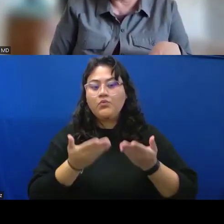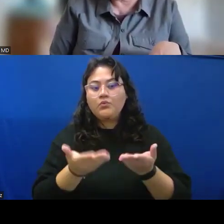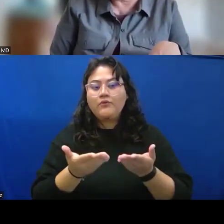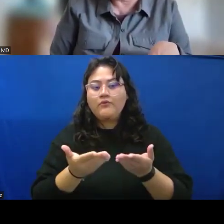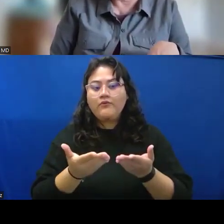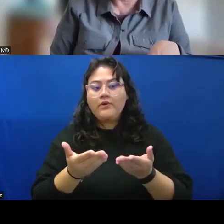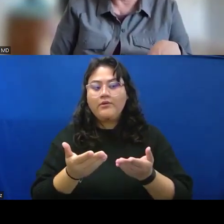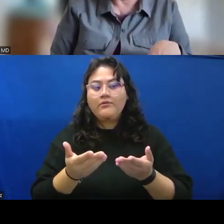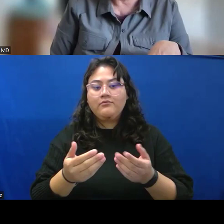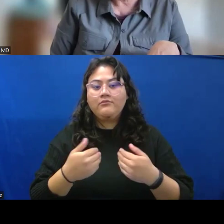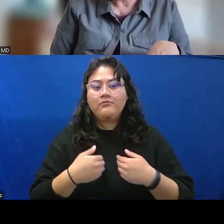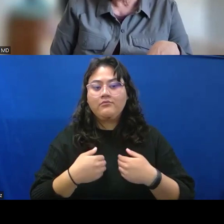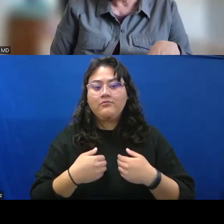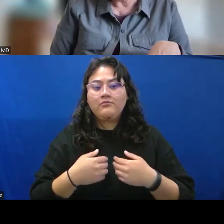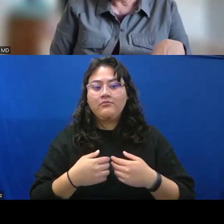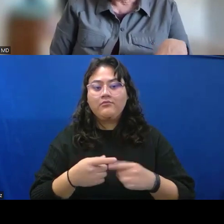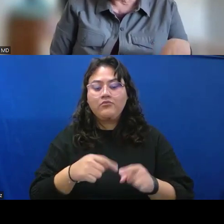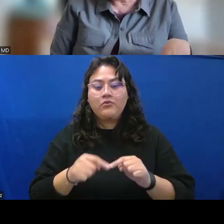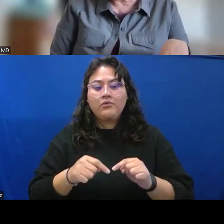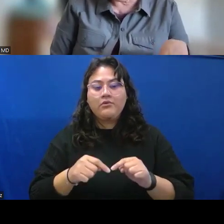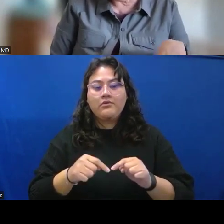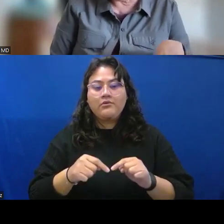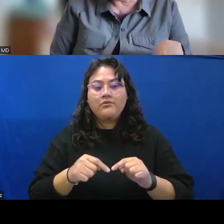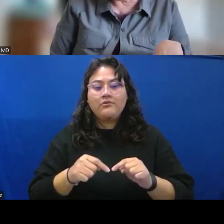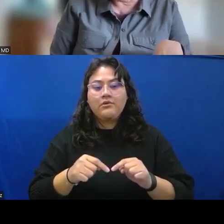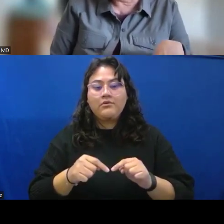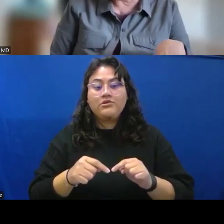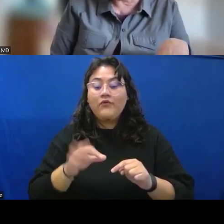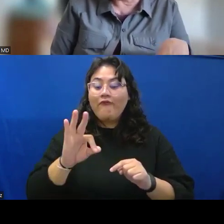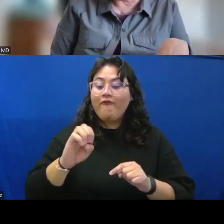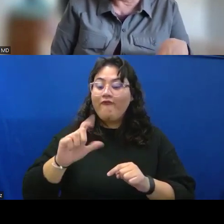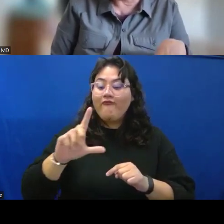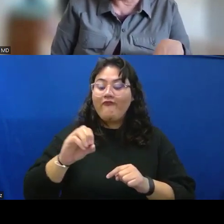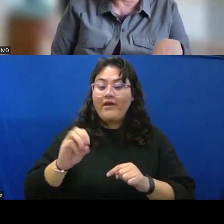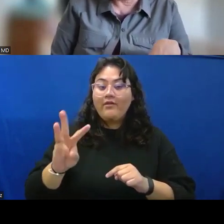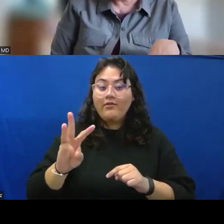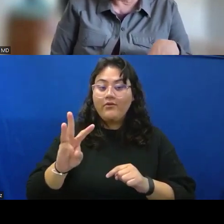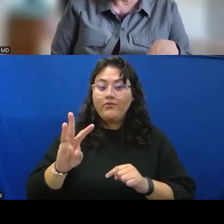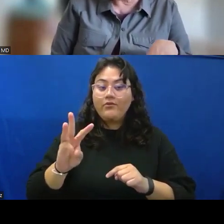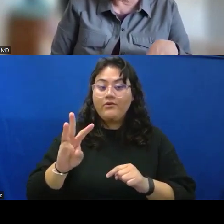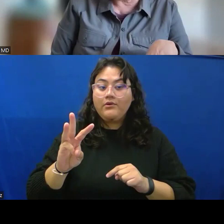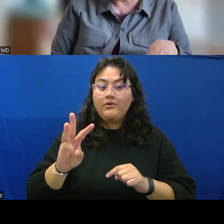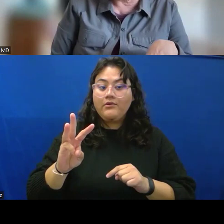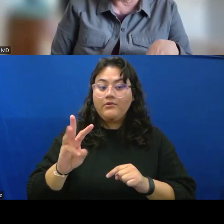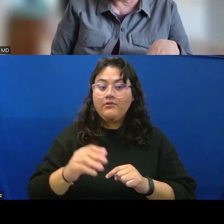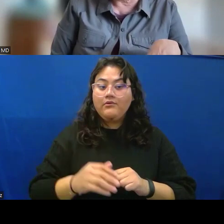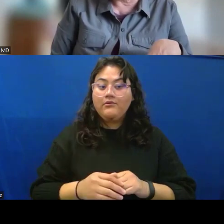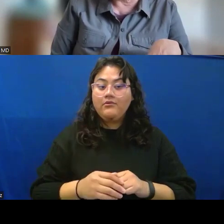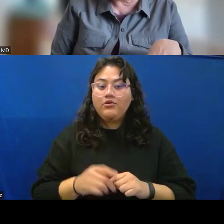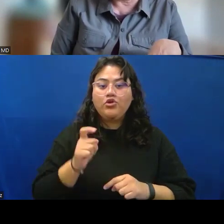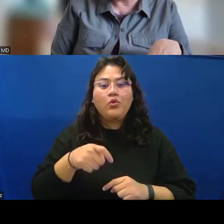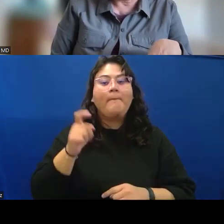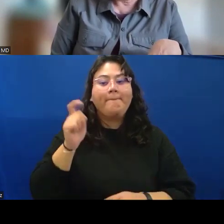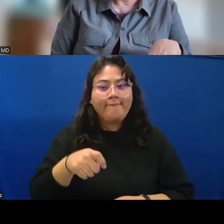care pediatricians. To be a fellow, which is the highest level of membership, you have to have graduated from